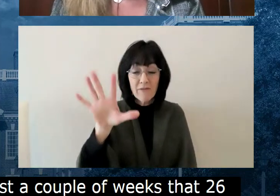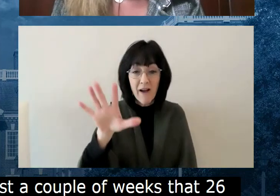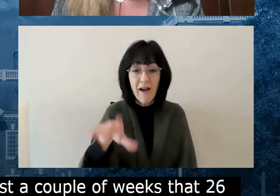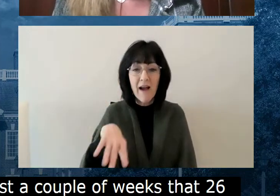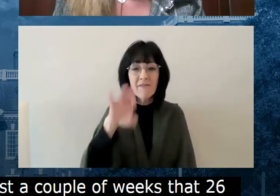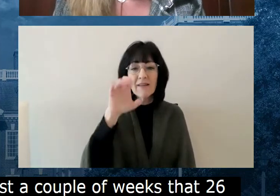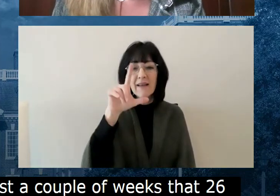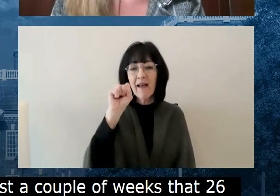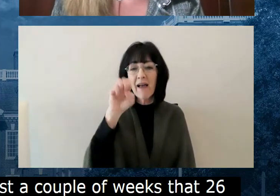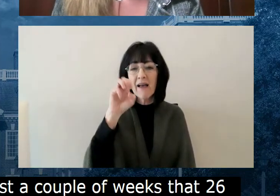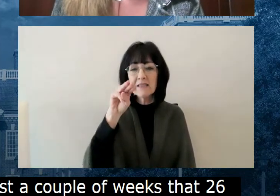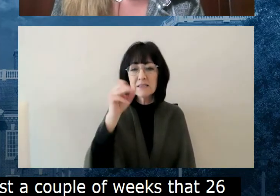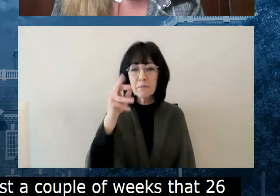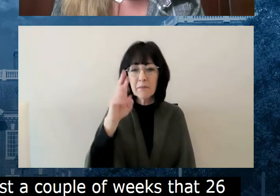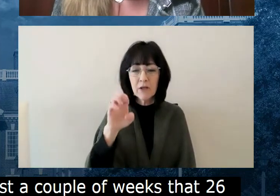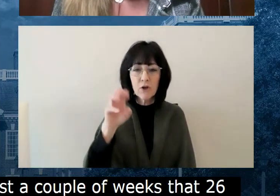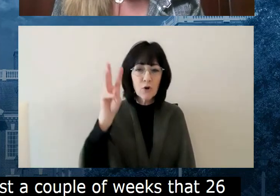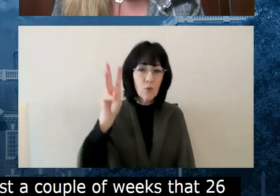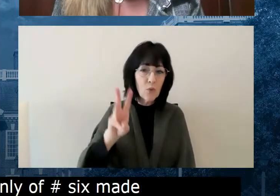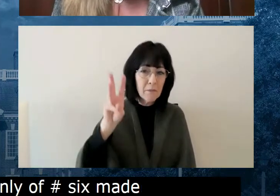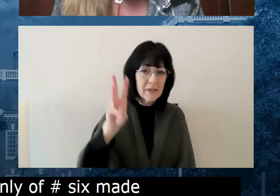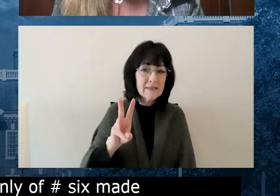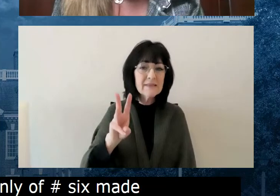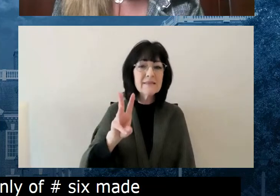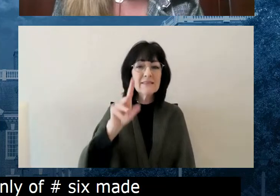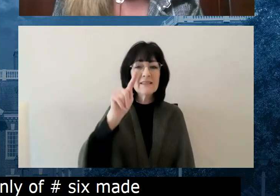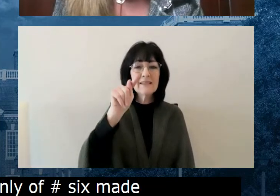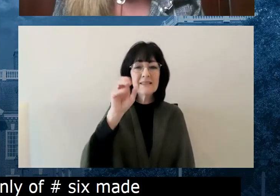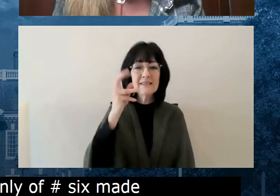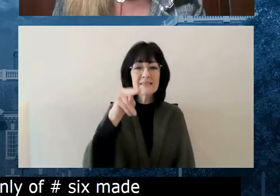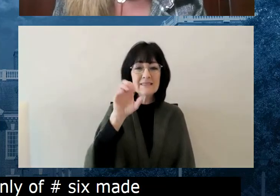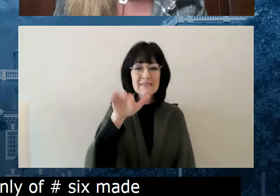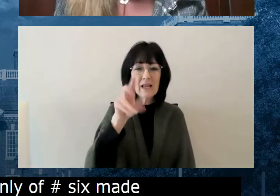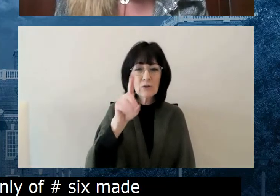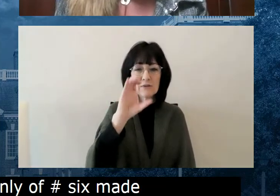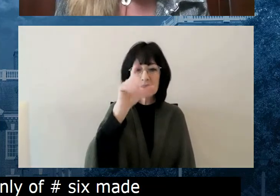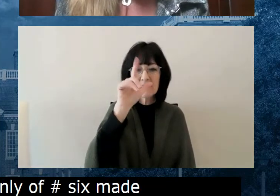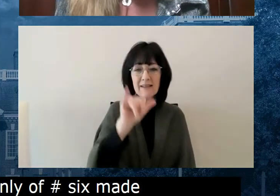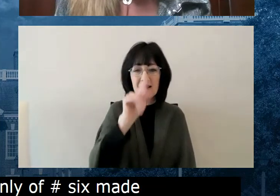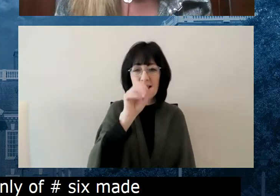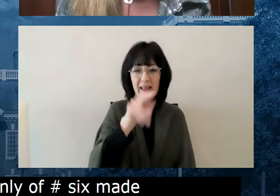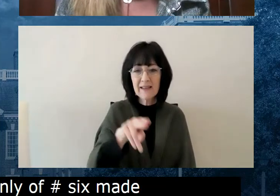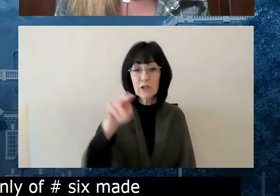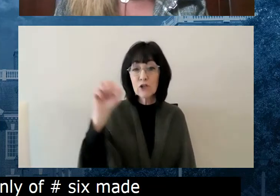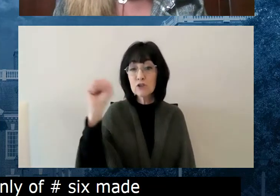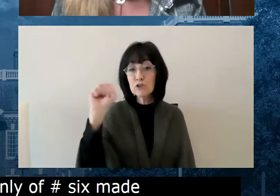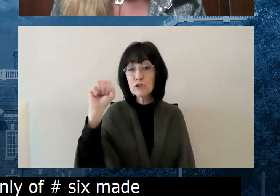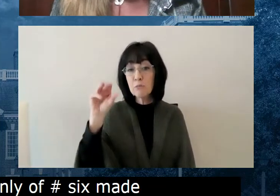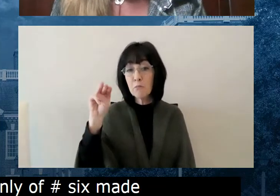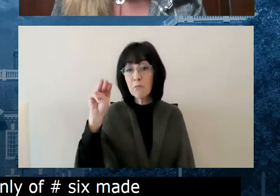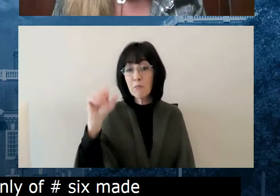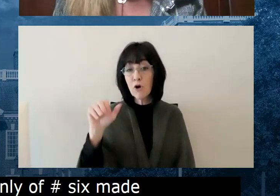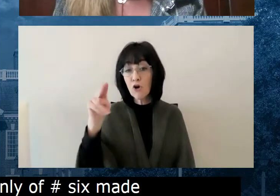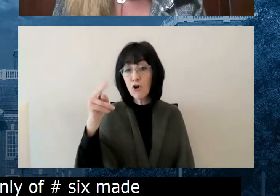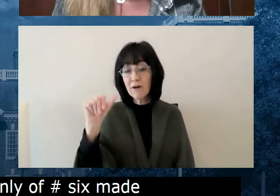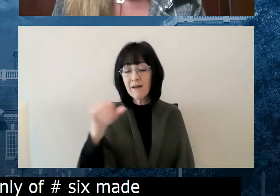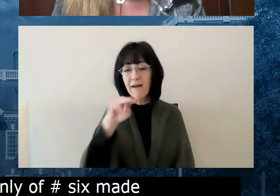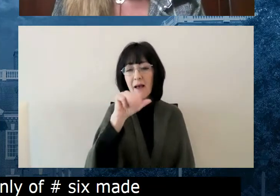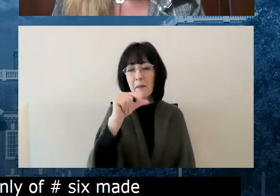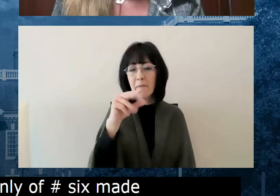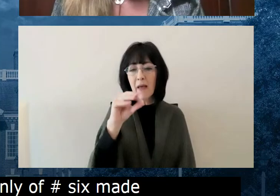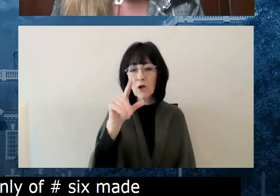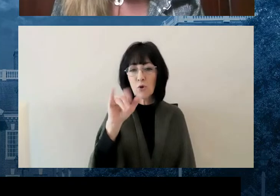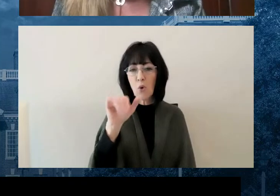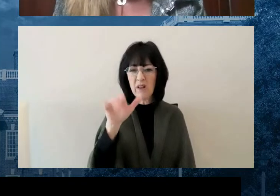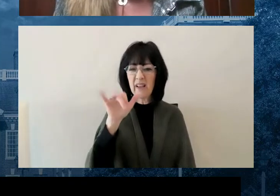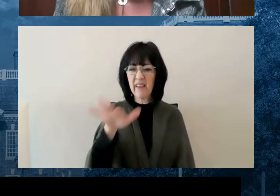area in Wilmington, as well as Townsend, Clayton, Smyrna, and Magnolia. So consistent with the rest of